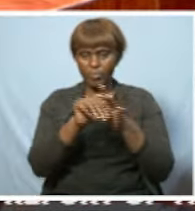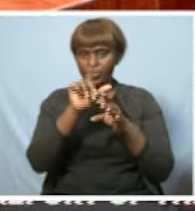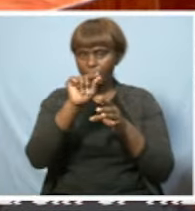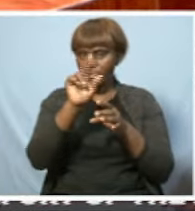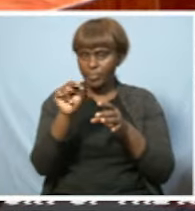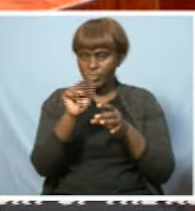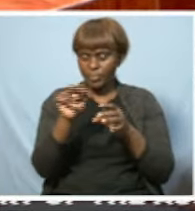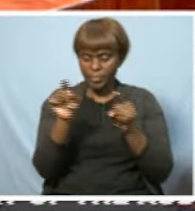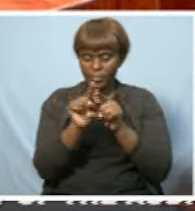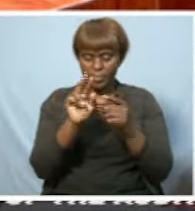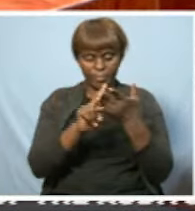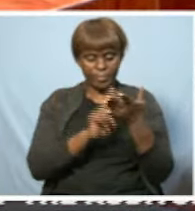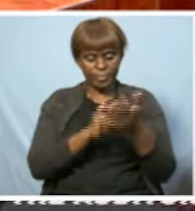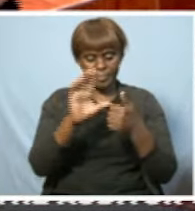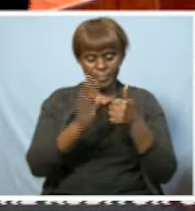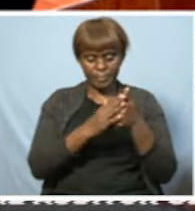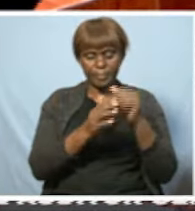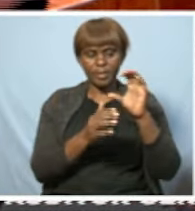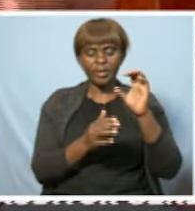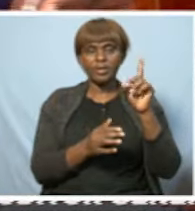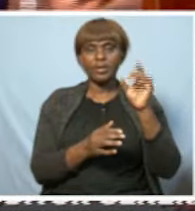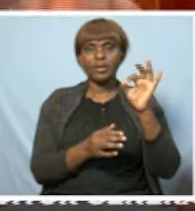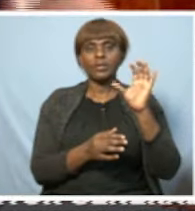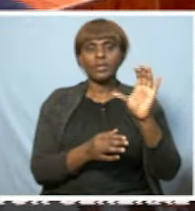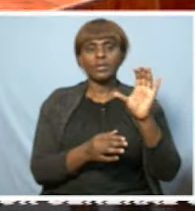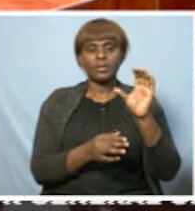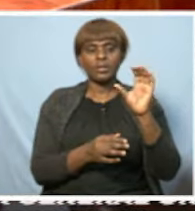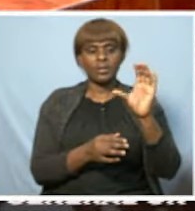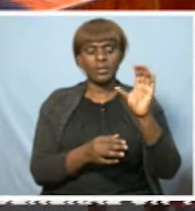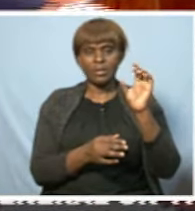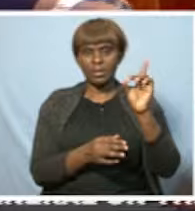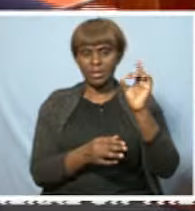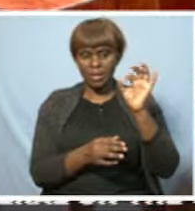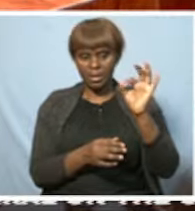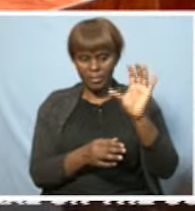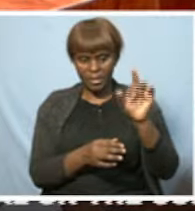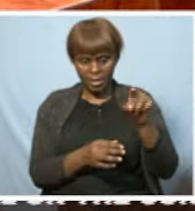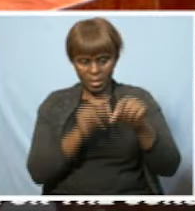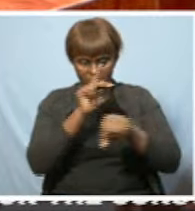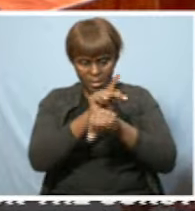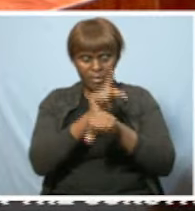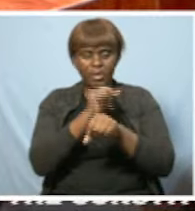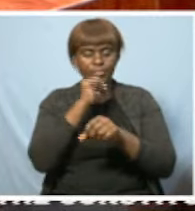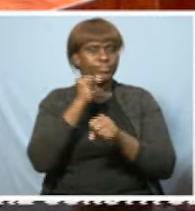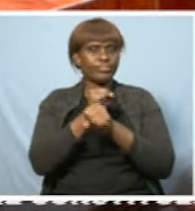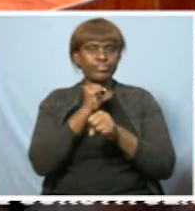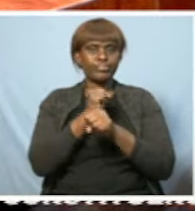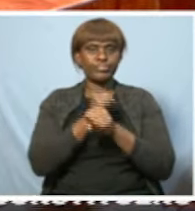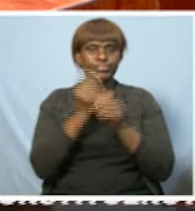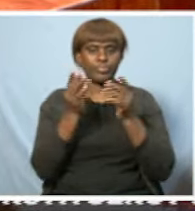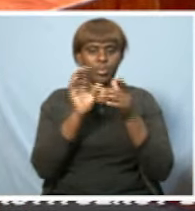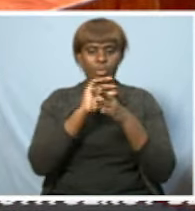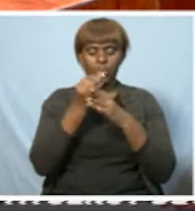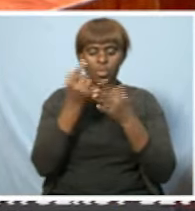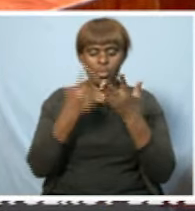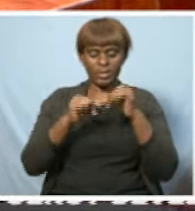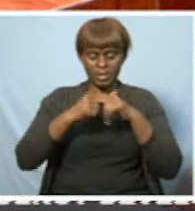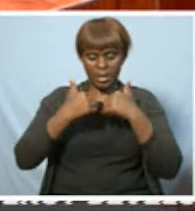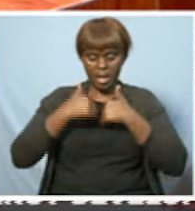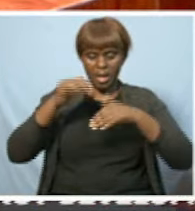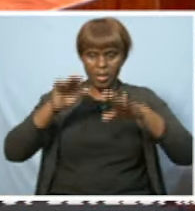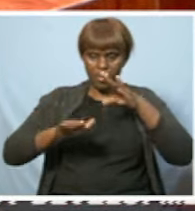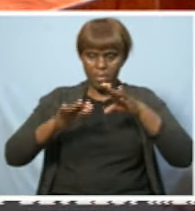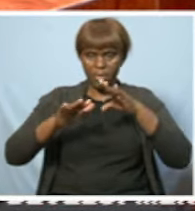then report to CDFC that this project was not done, or we have a balance here, and